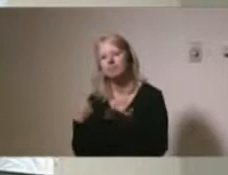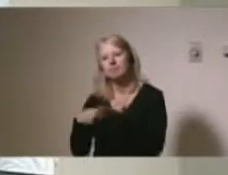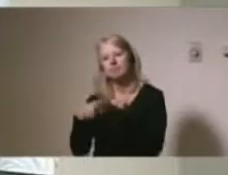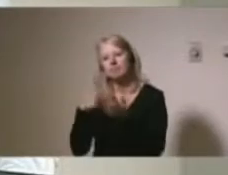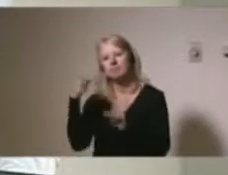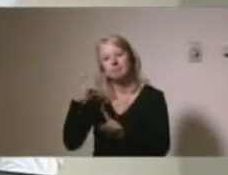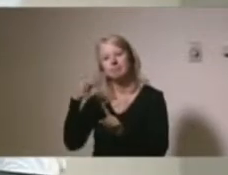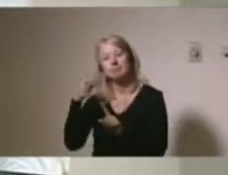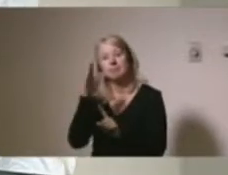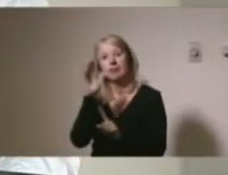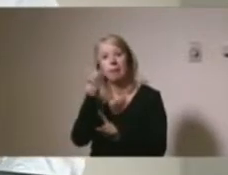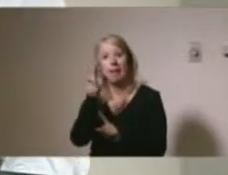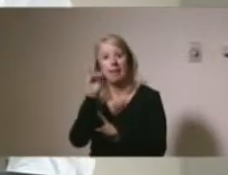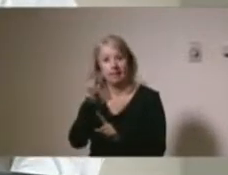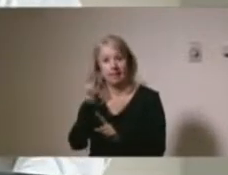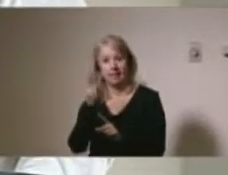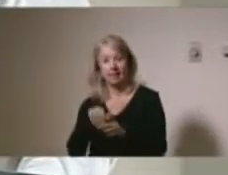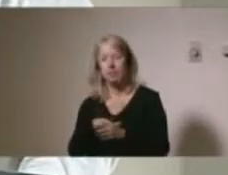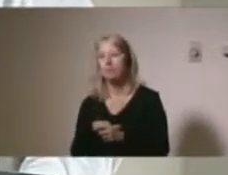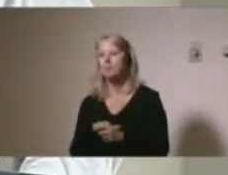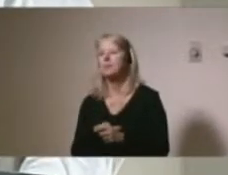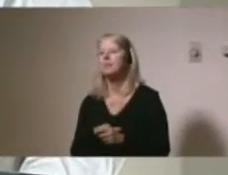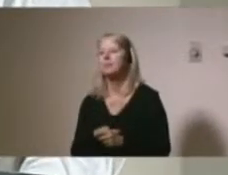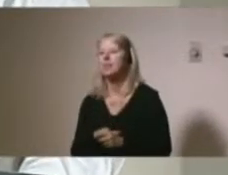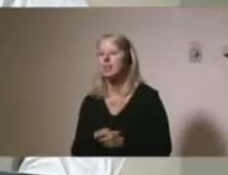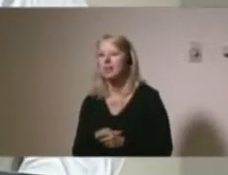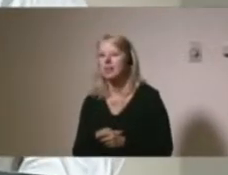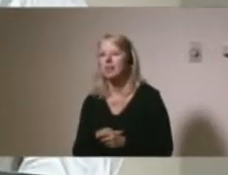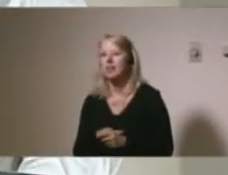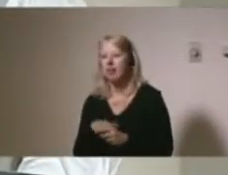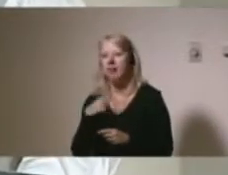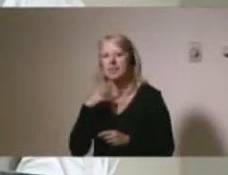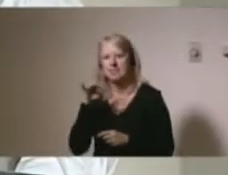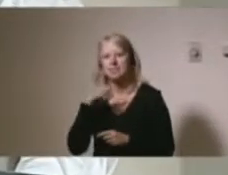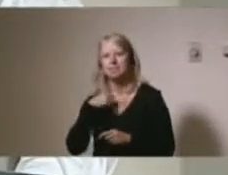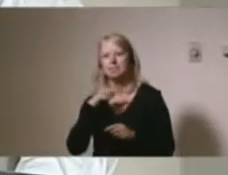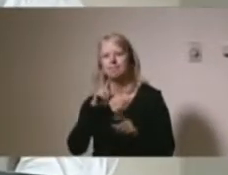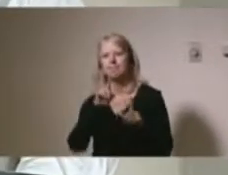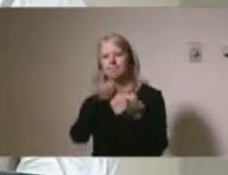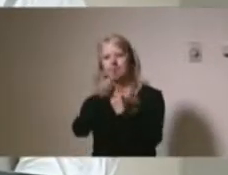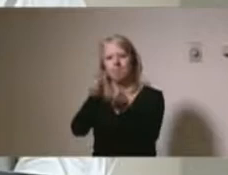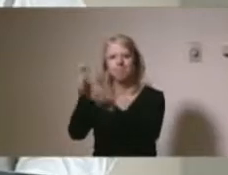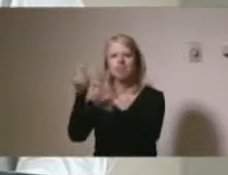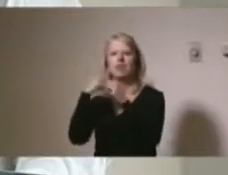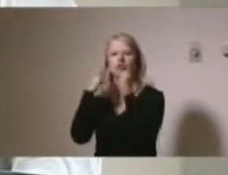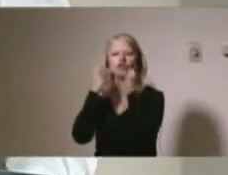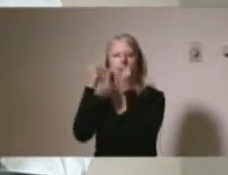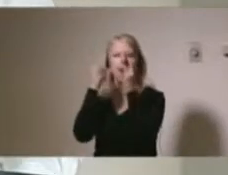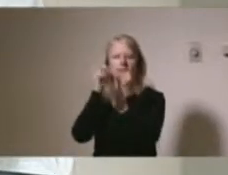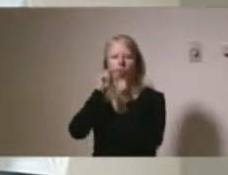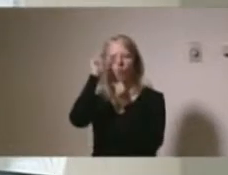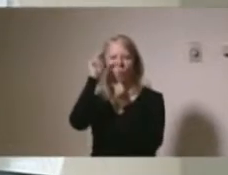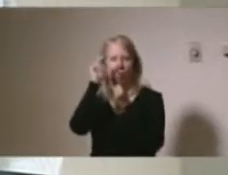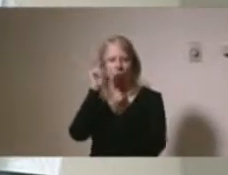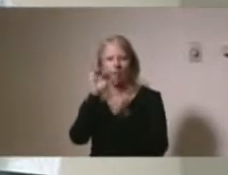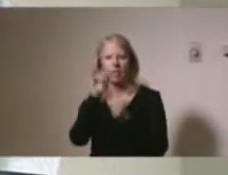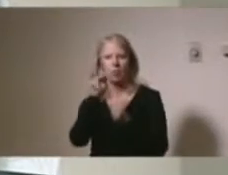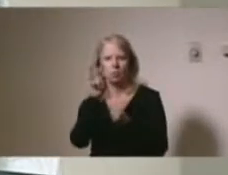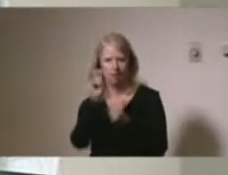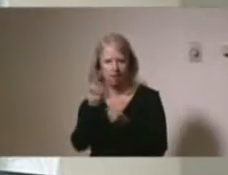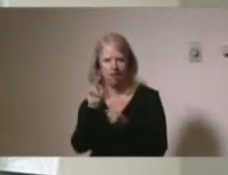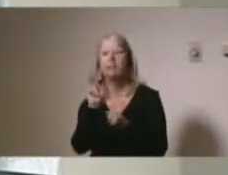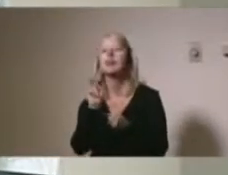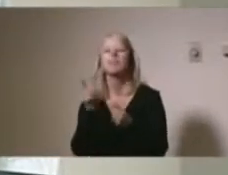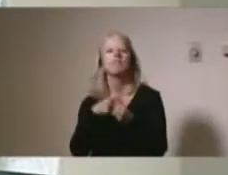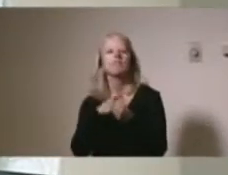banking. So I went out and I did a survey, and I did a drive into the northern Yukon. My first